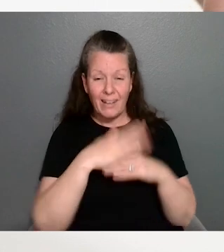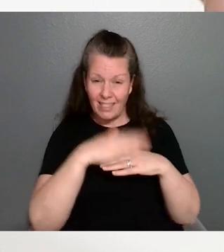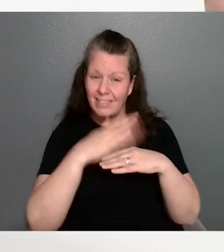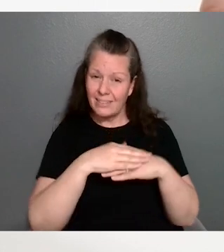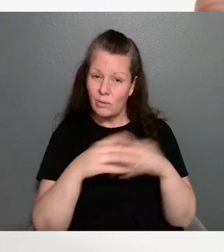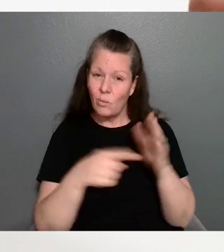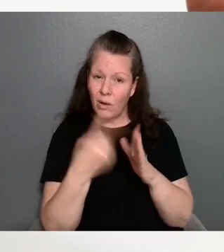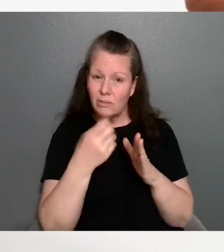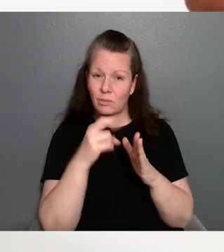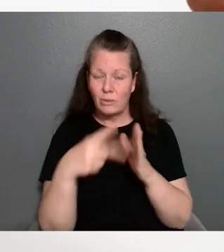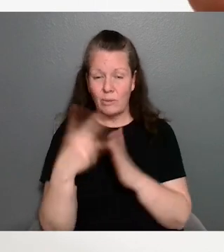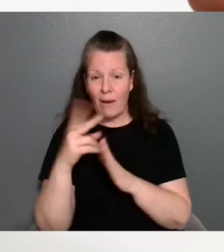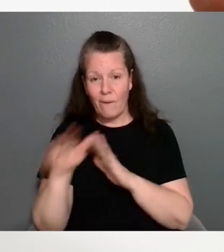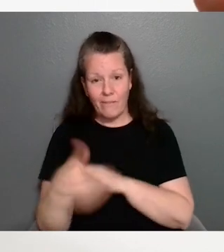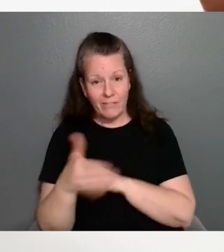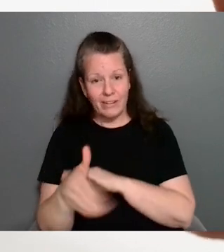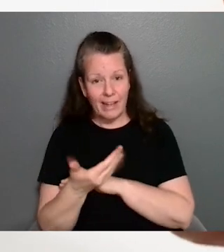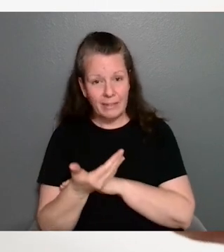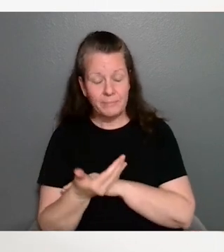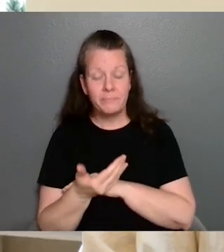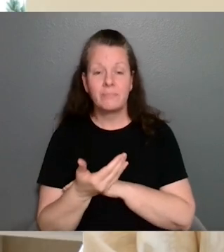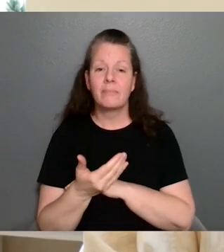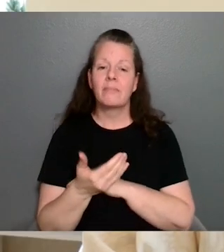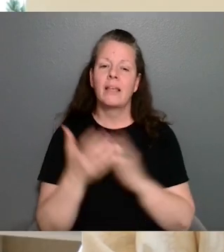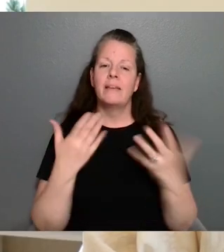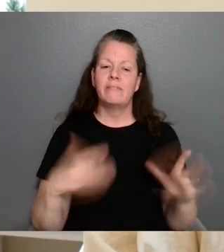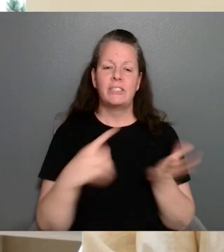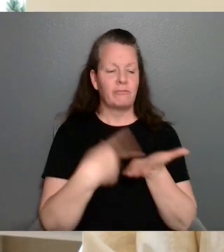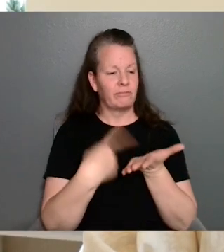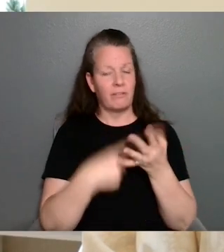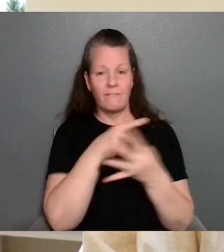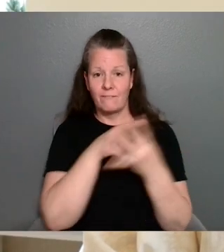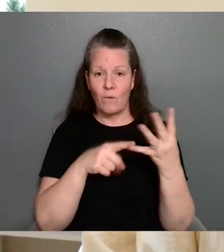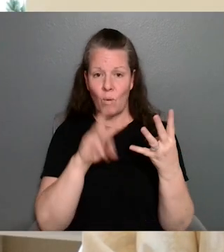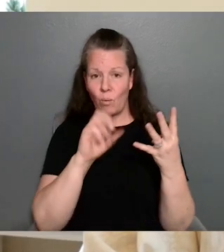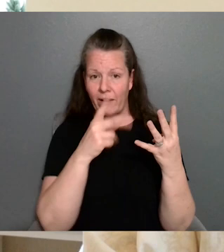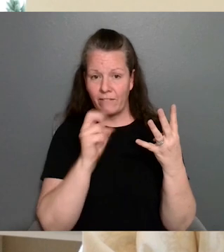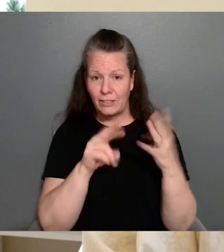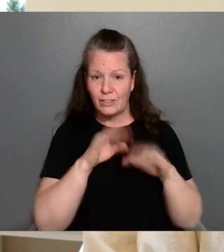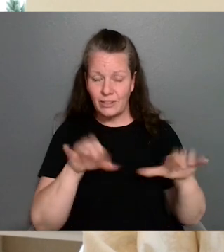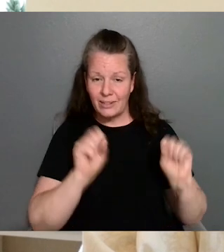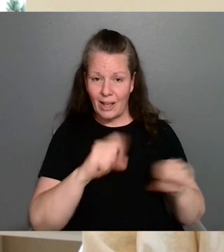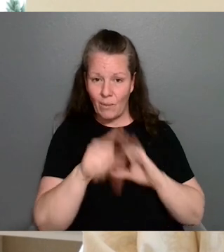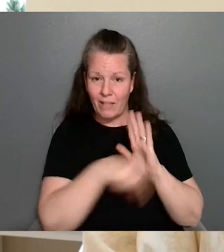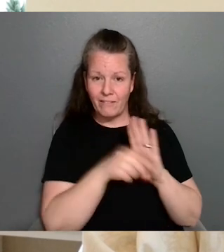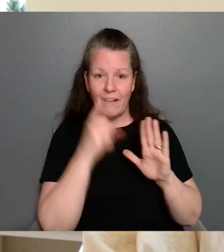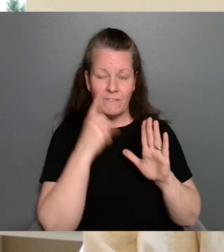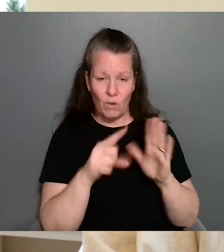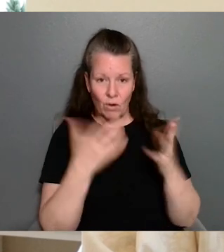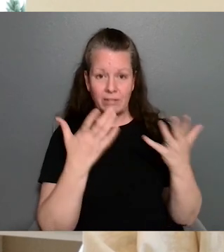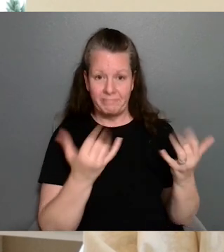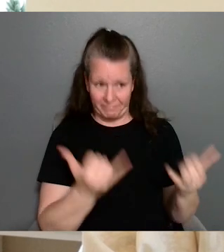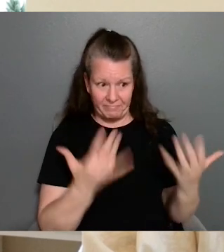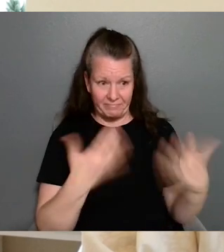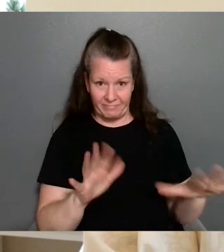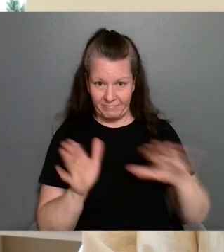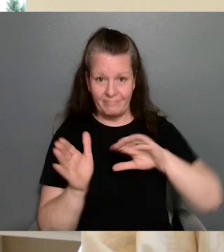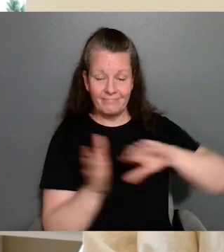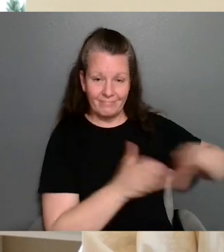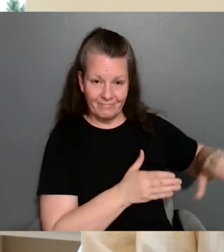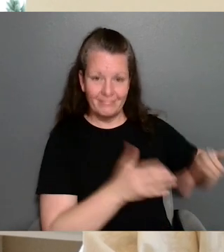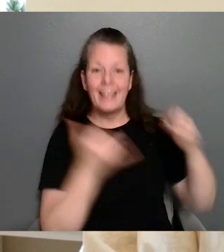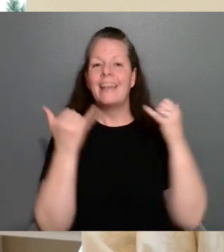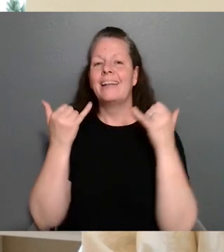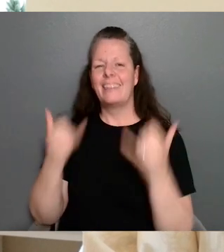at least once or twice overnight. Having discussed the 4 waivers that children could qualify for, now I'll go over the 6